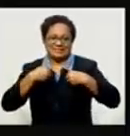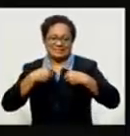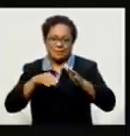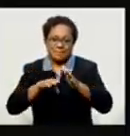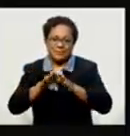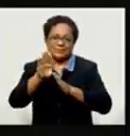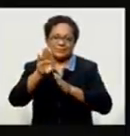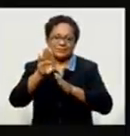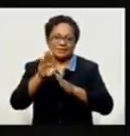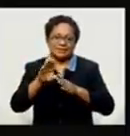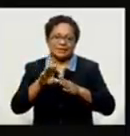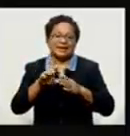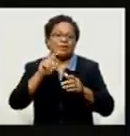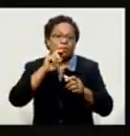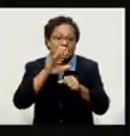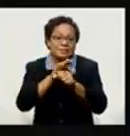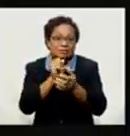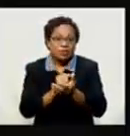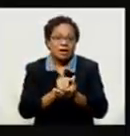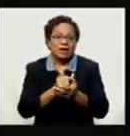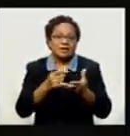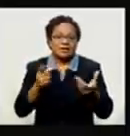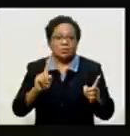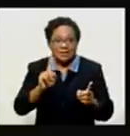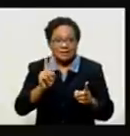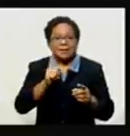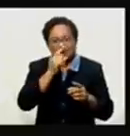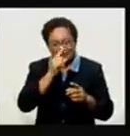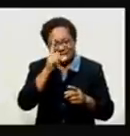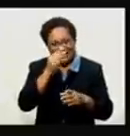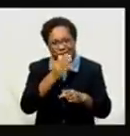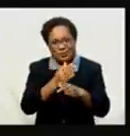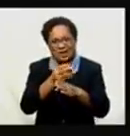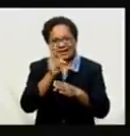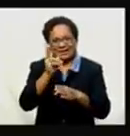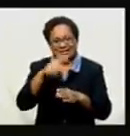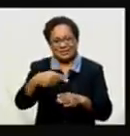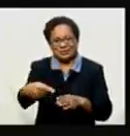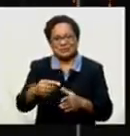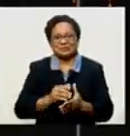of jobs are created in the coming days.